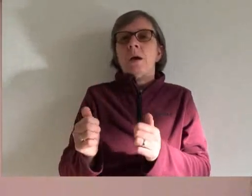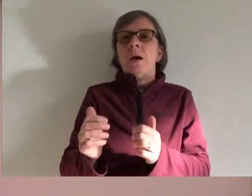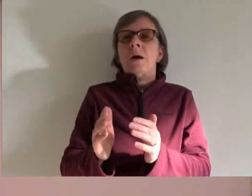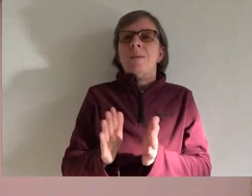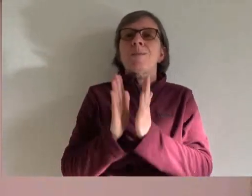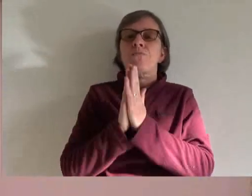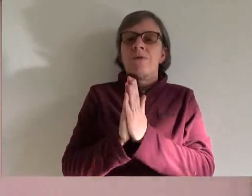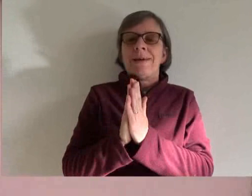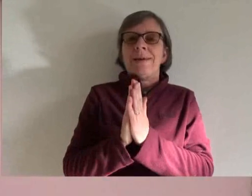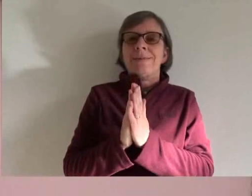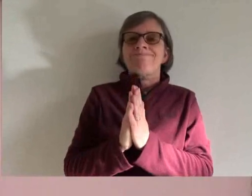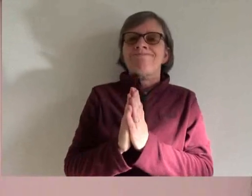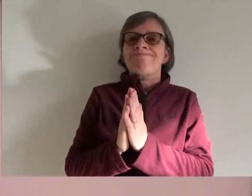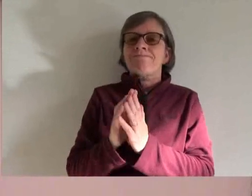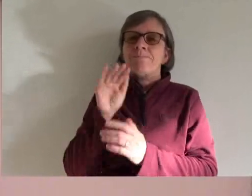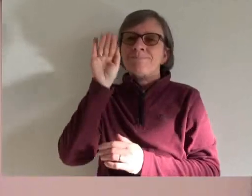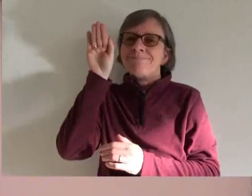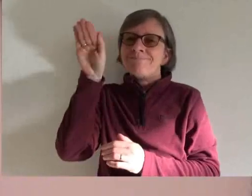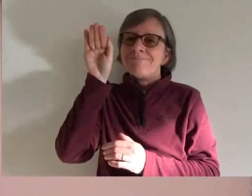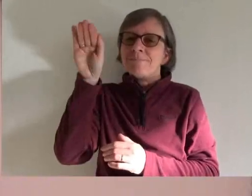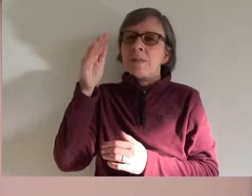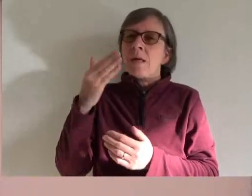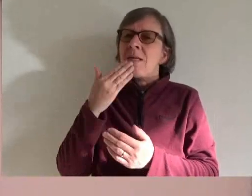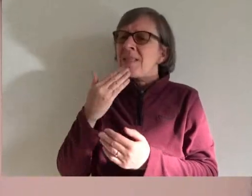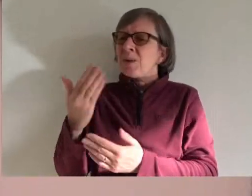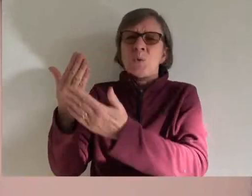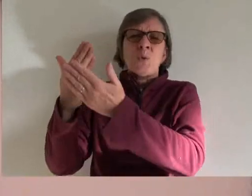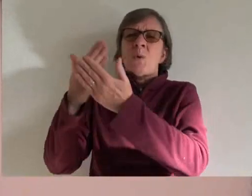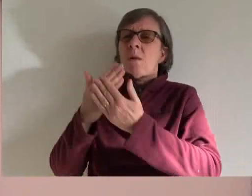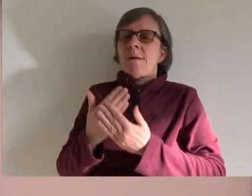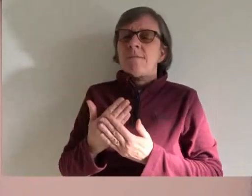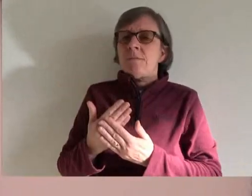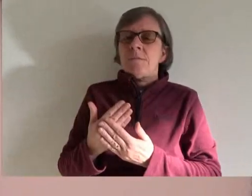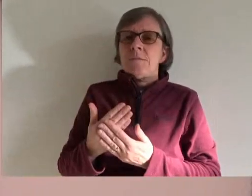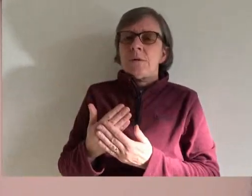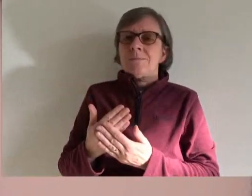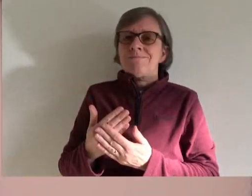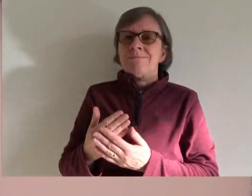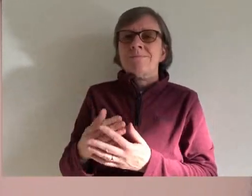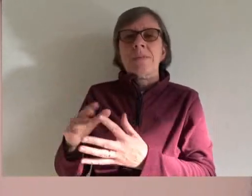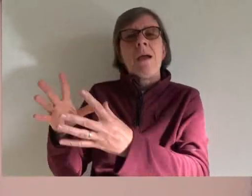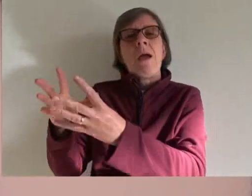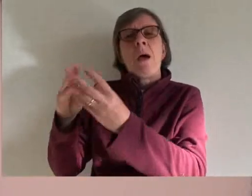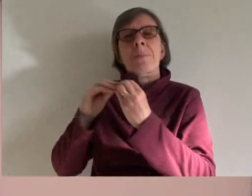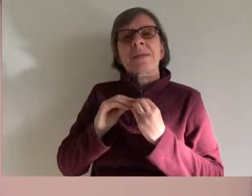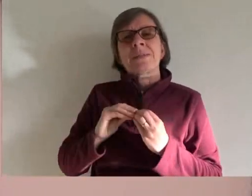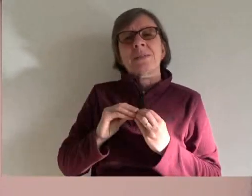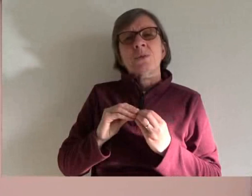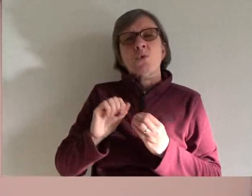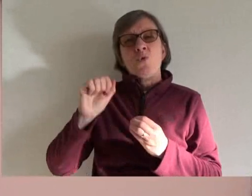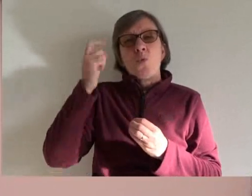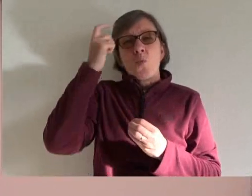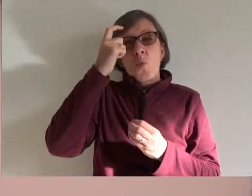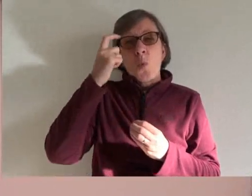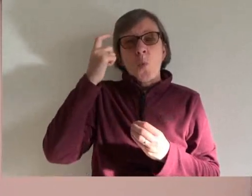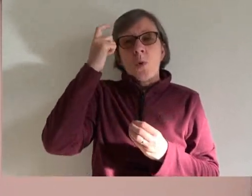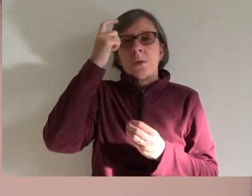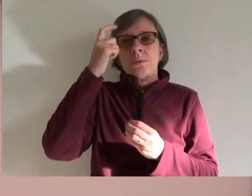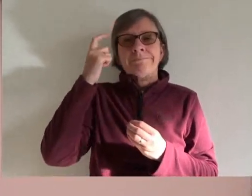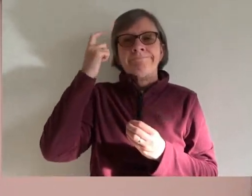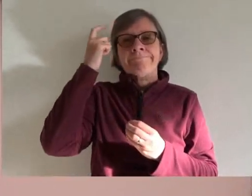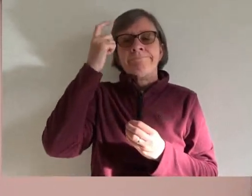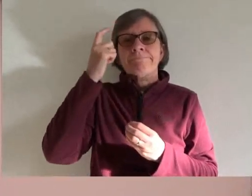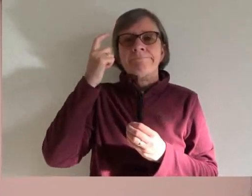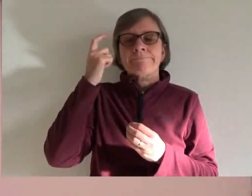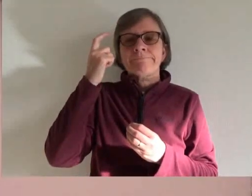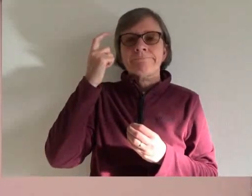Lord, again, just come to you now. Thank you for your love for us. Help us to think about your words. Help us to think about